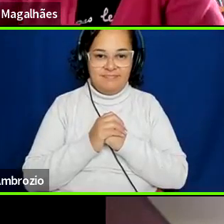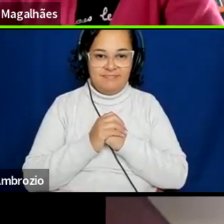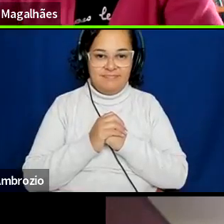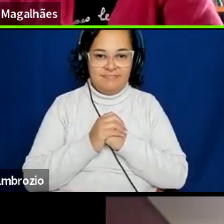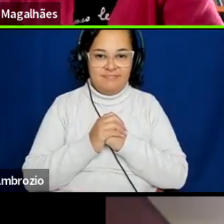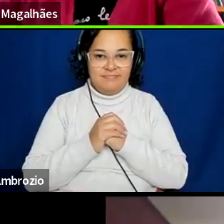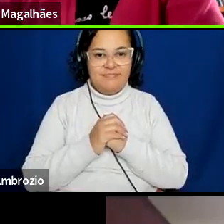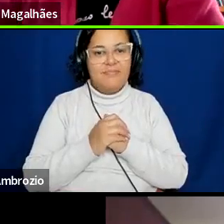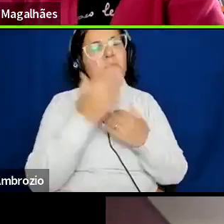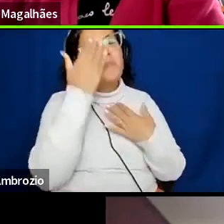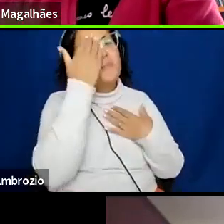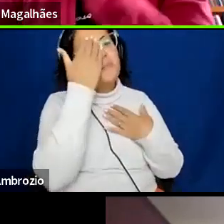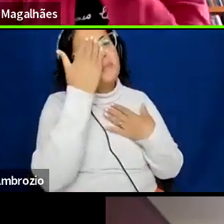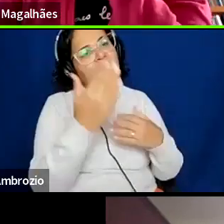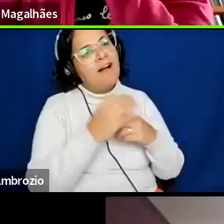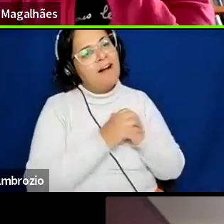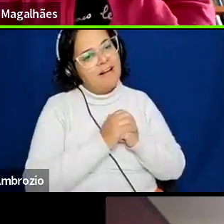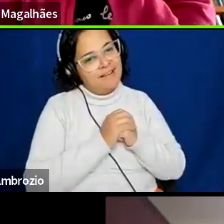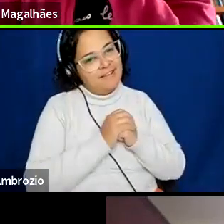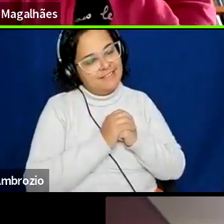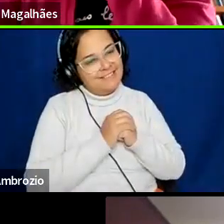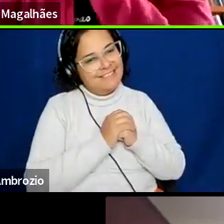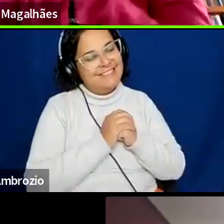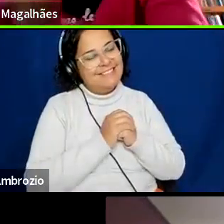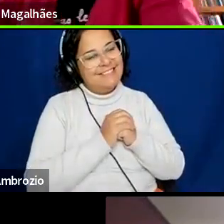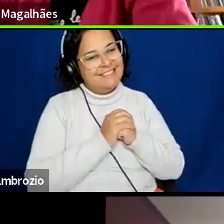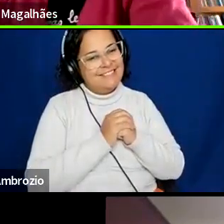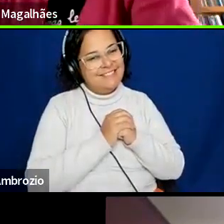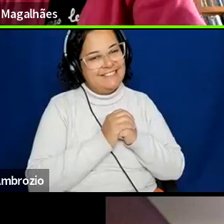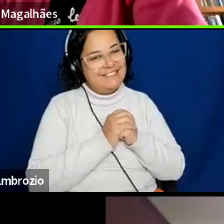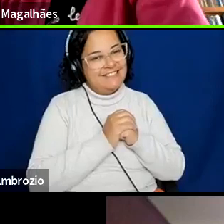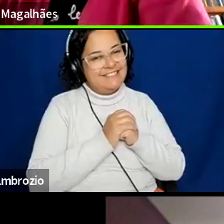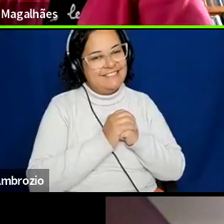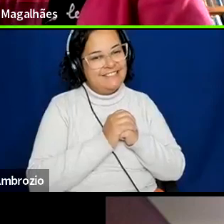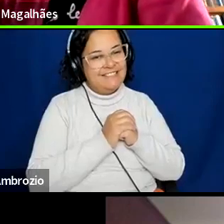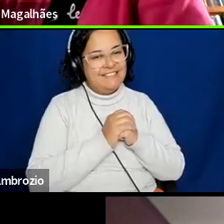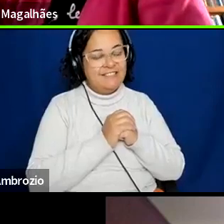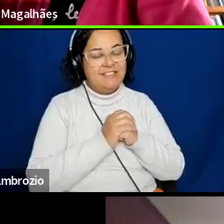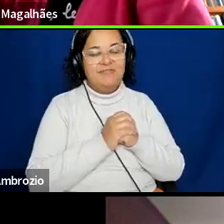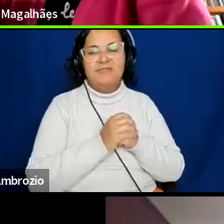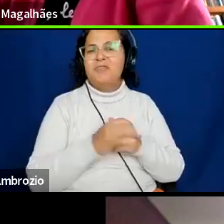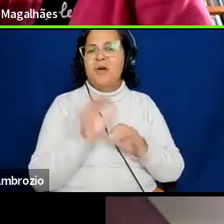Thank you, Peter. It is really nice.